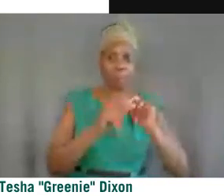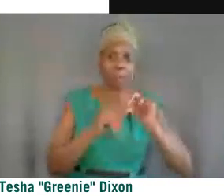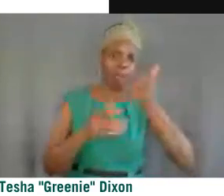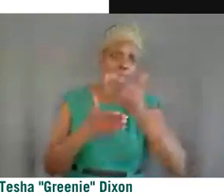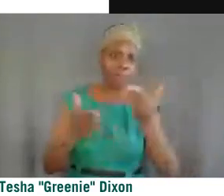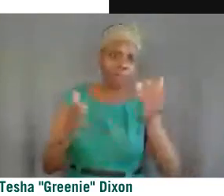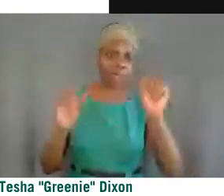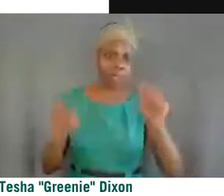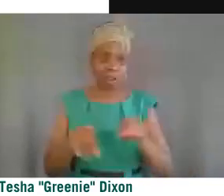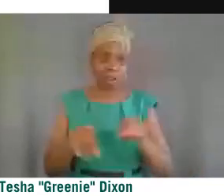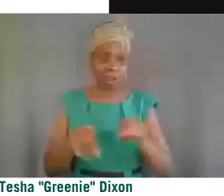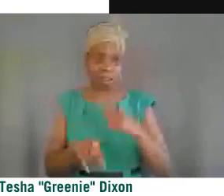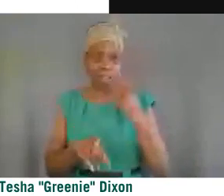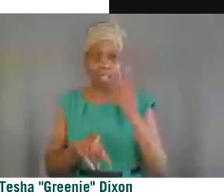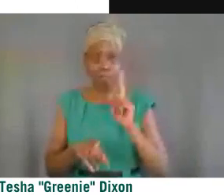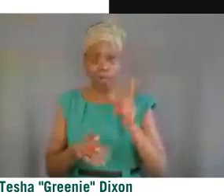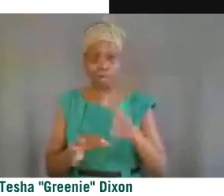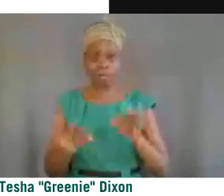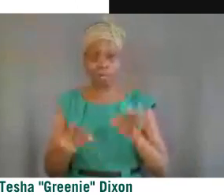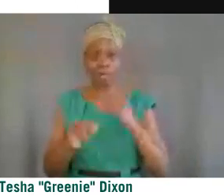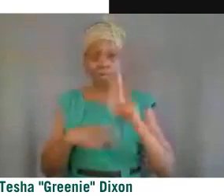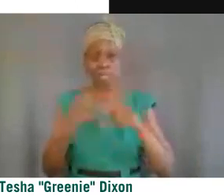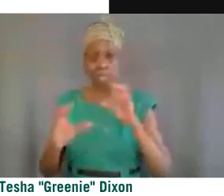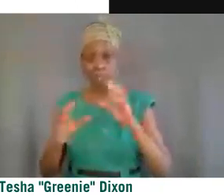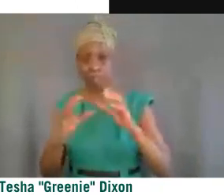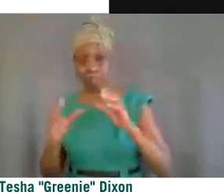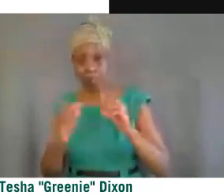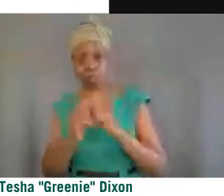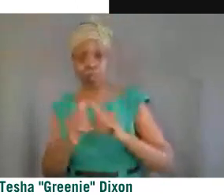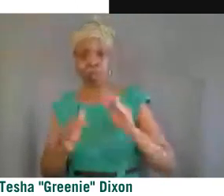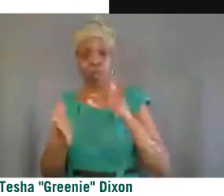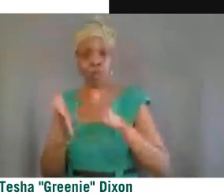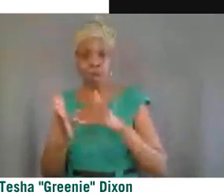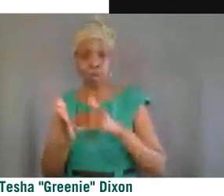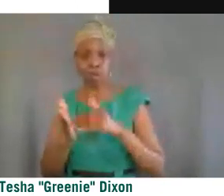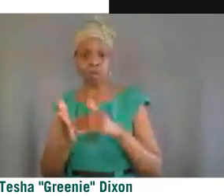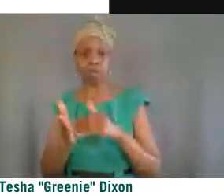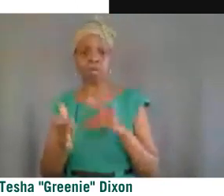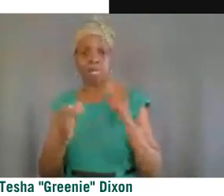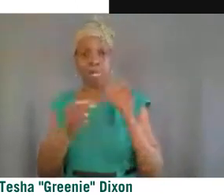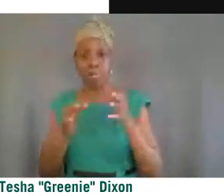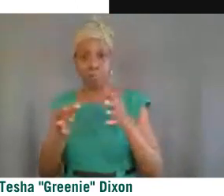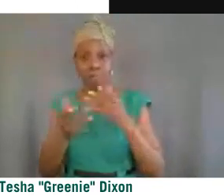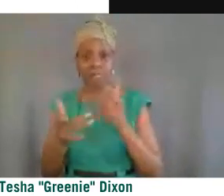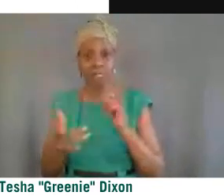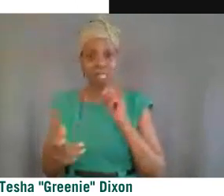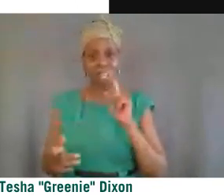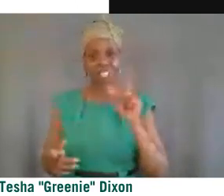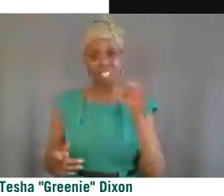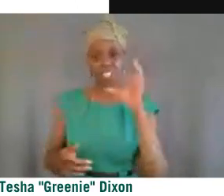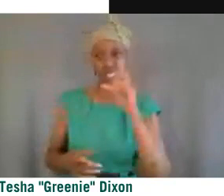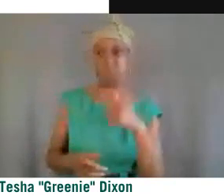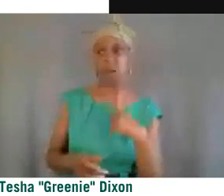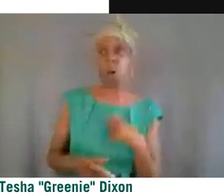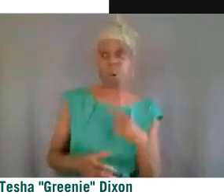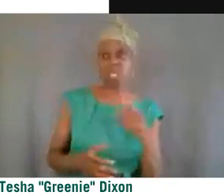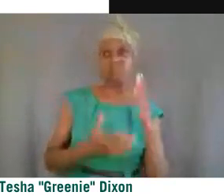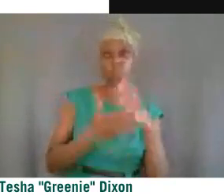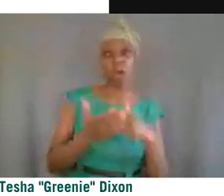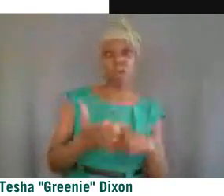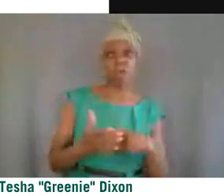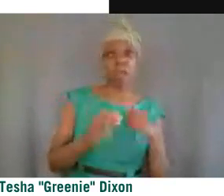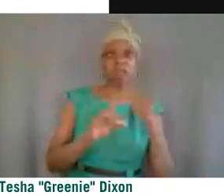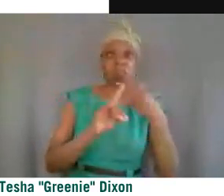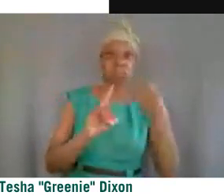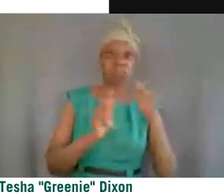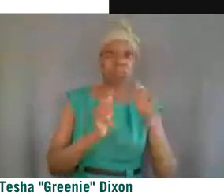think that's where it's always important to have these conversations with your doctor, explaining things, not just presuming, oh, well, it's part of my CP. And